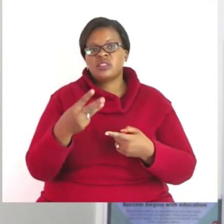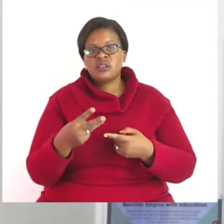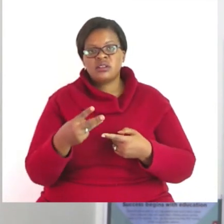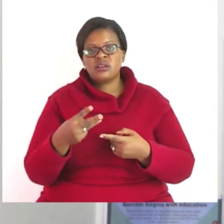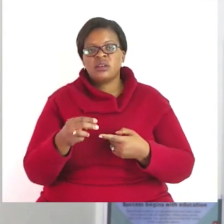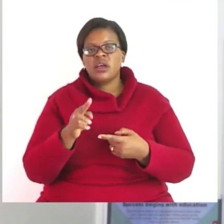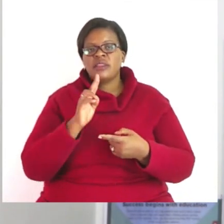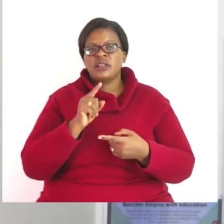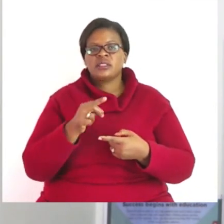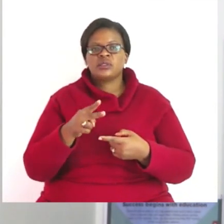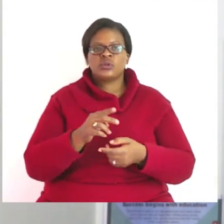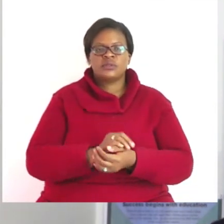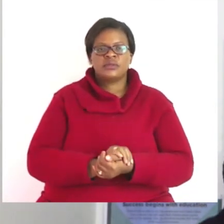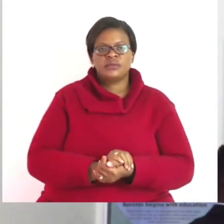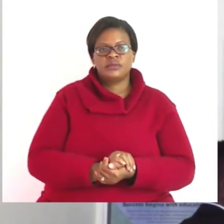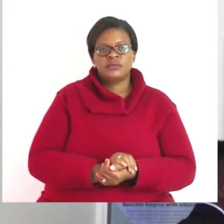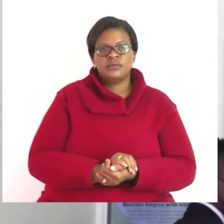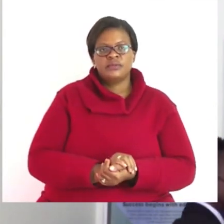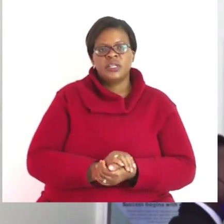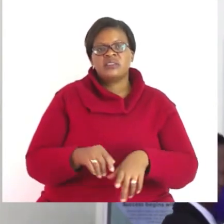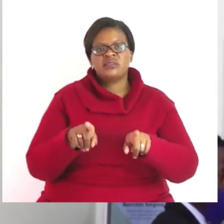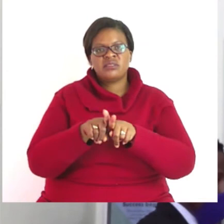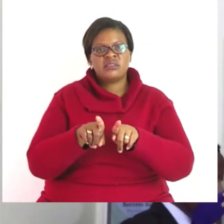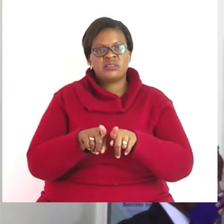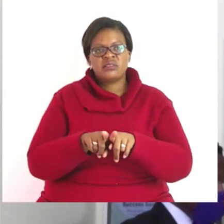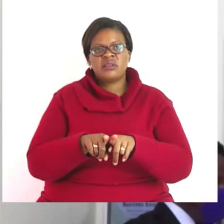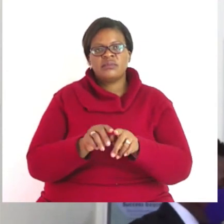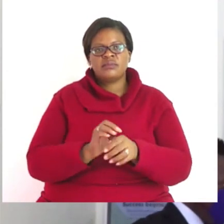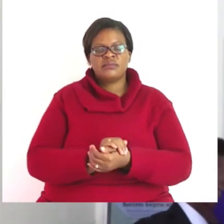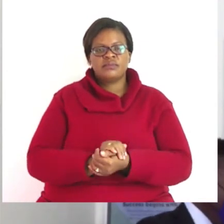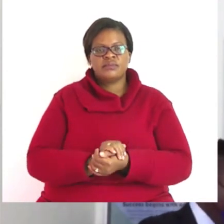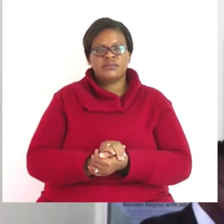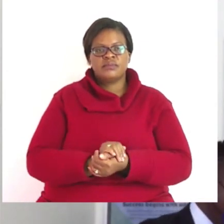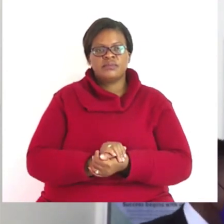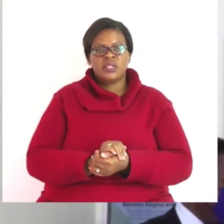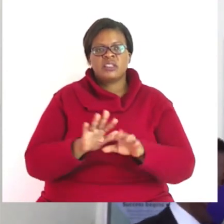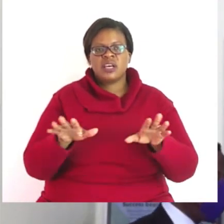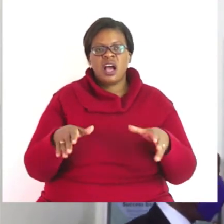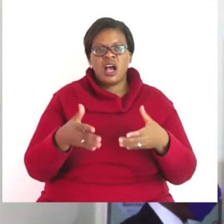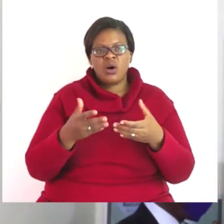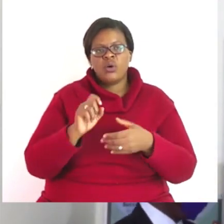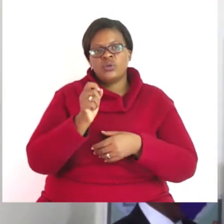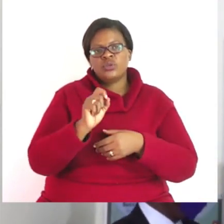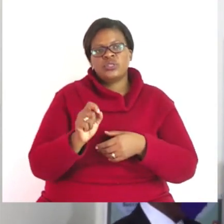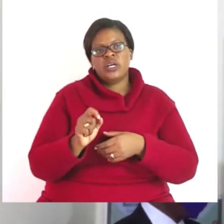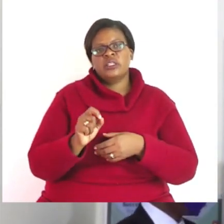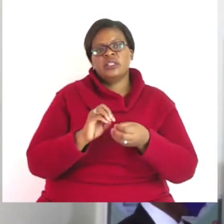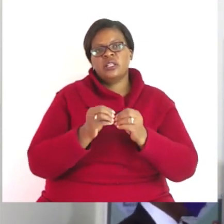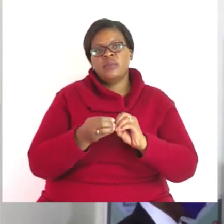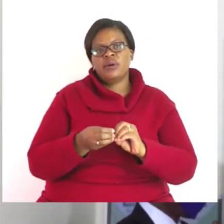gives you 12. Still the same. And that is how you write a number as a product of